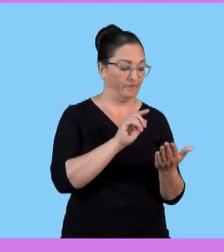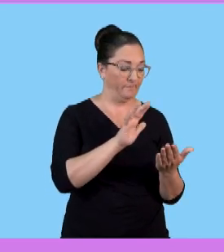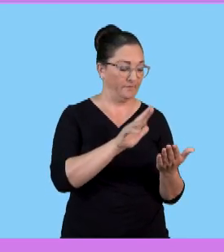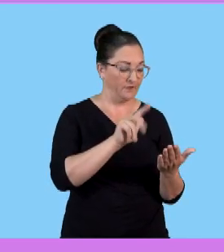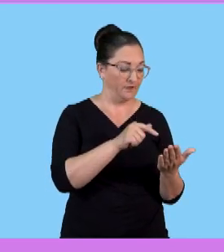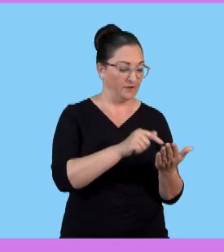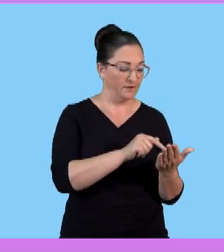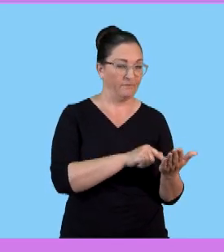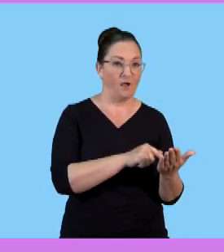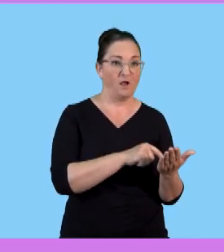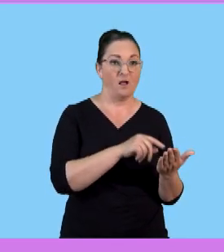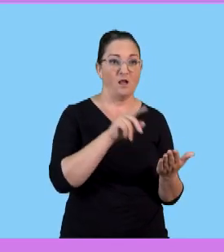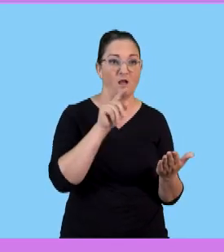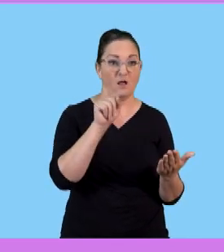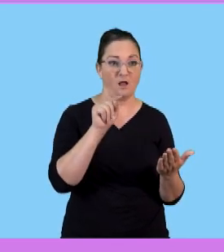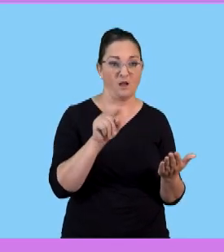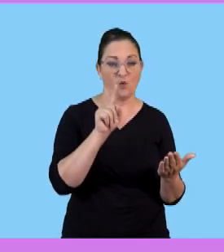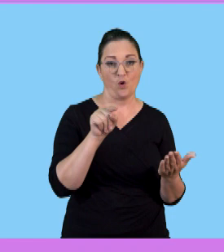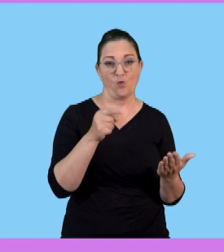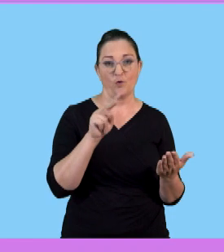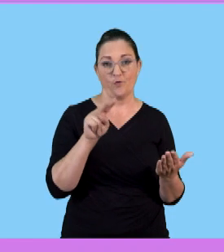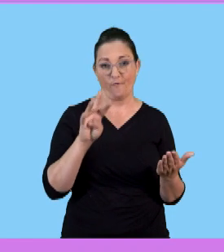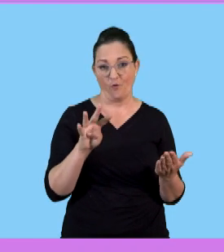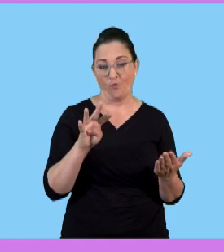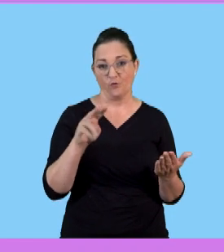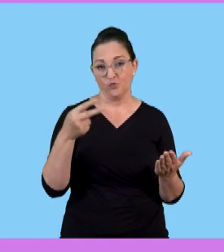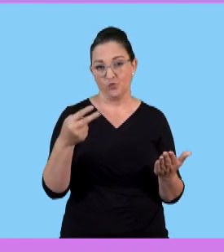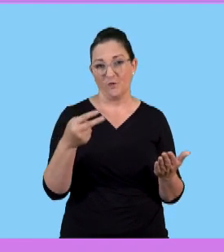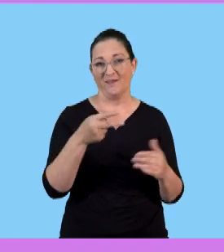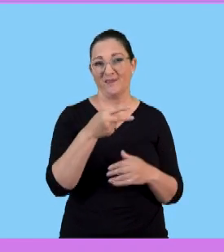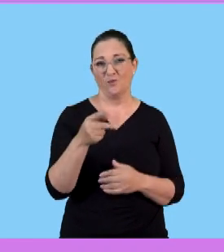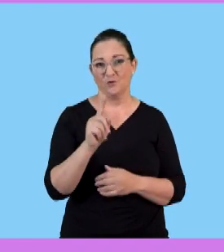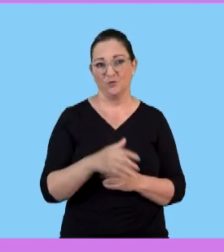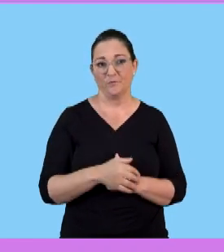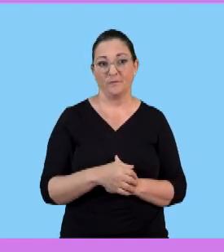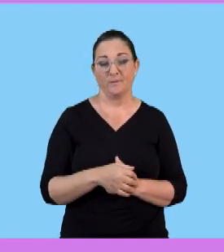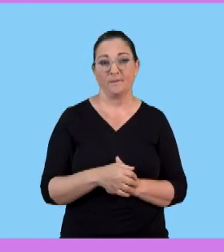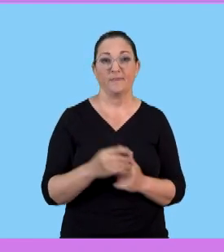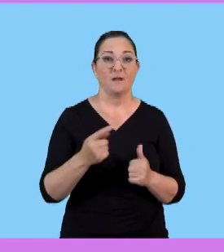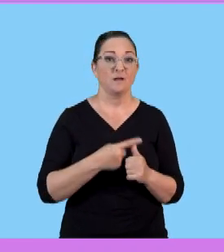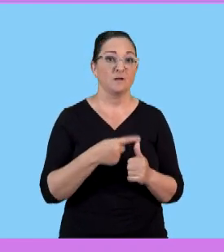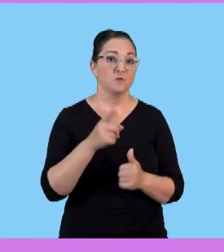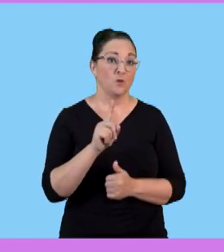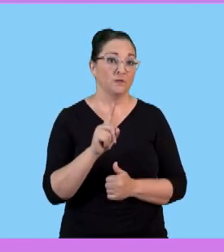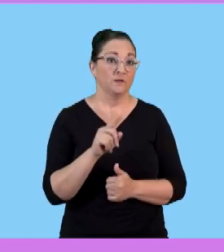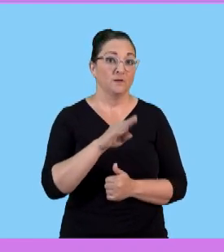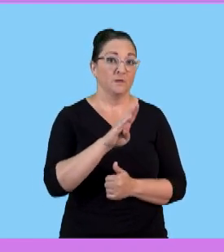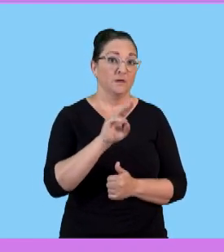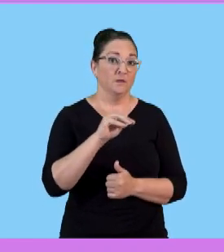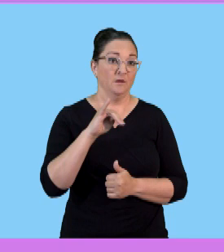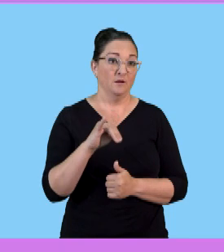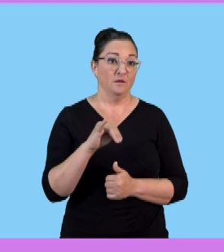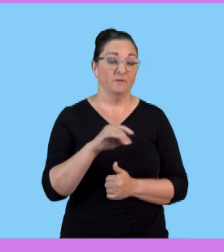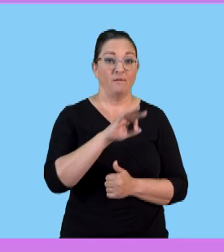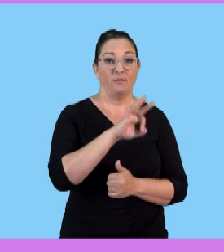58 divided by 124 squared equals. So that will give us a